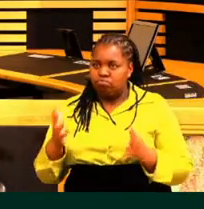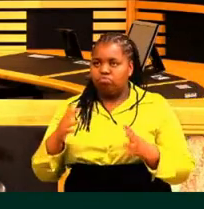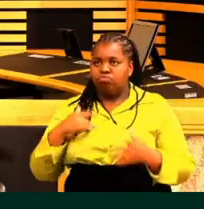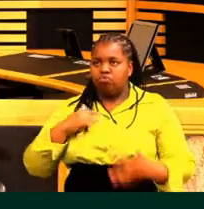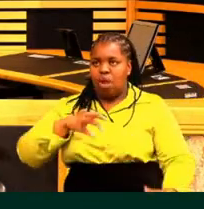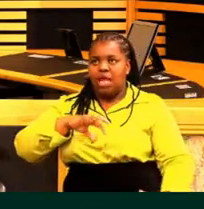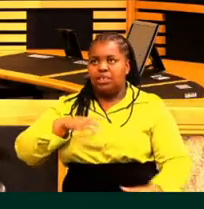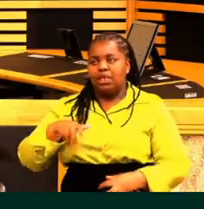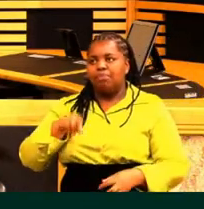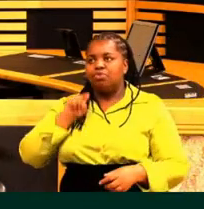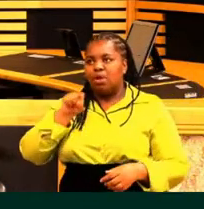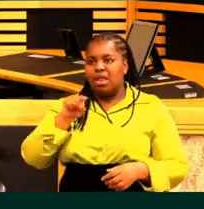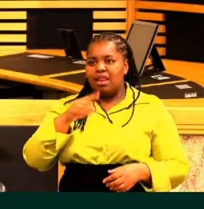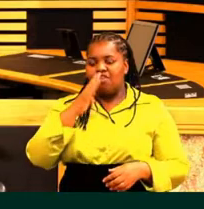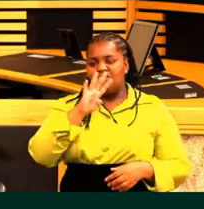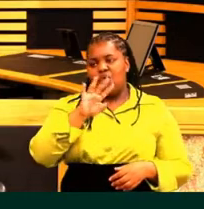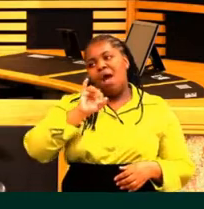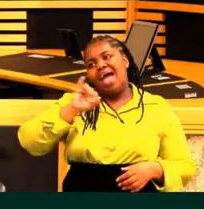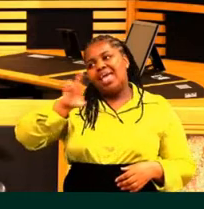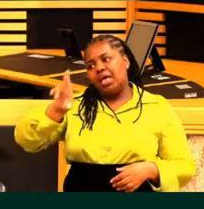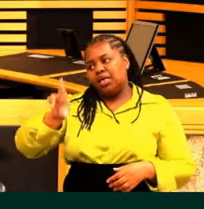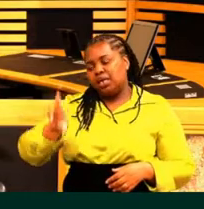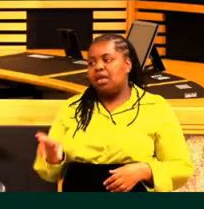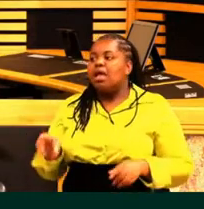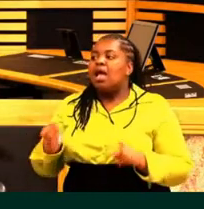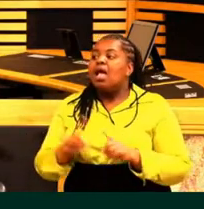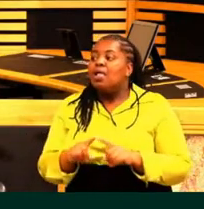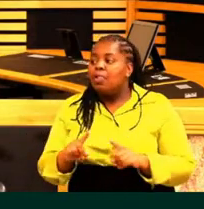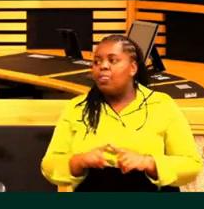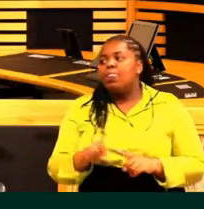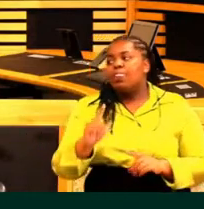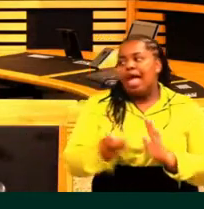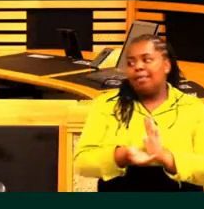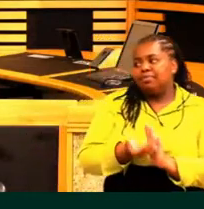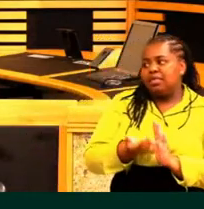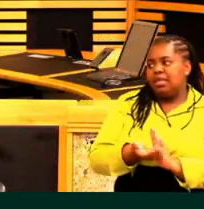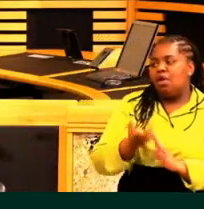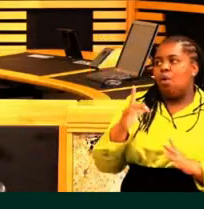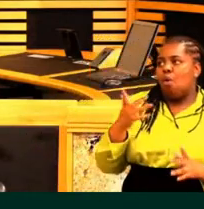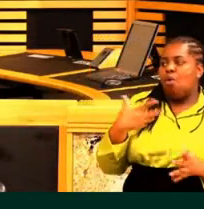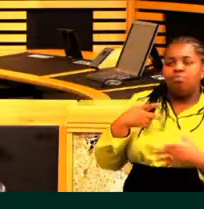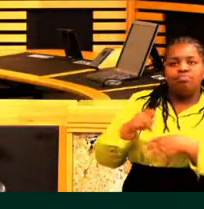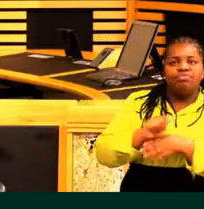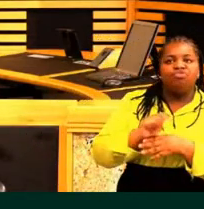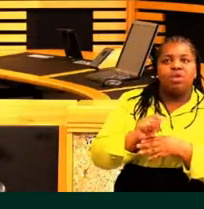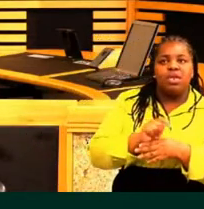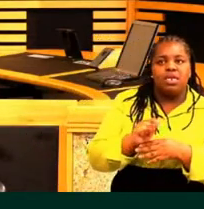culendo efo ir and also the upskilling organic training